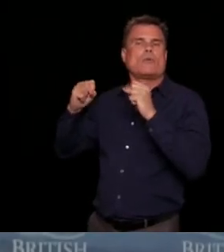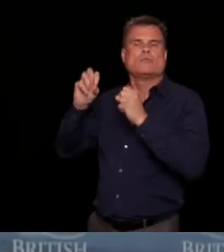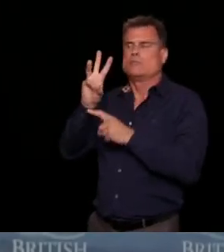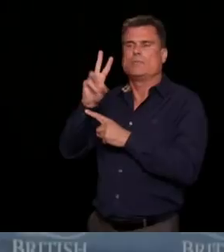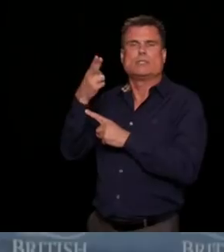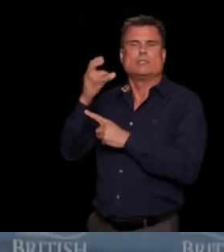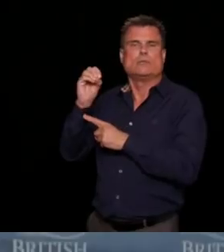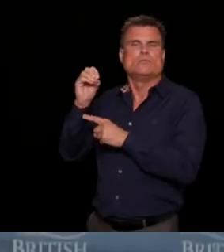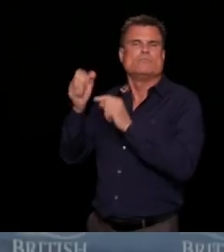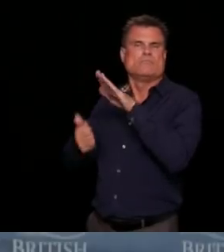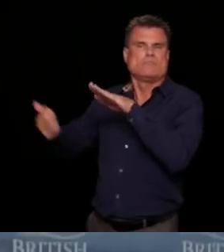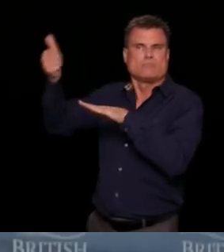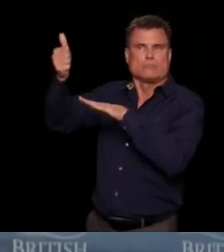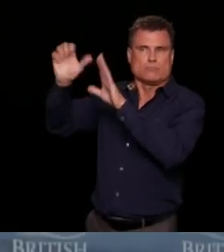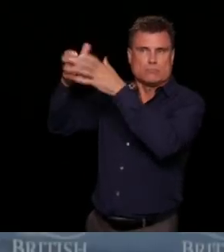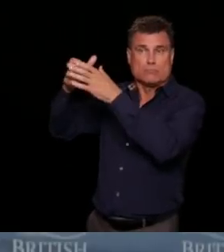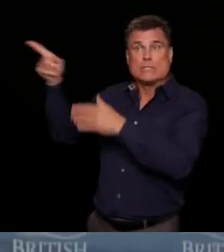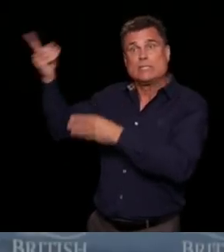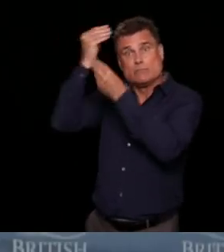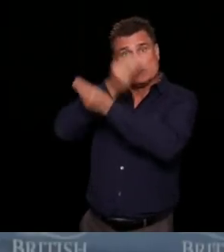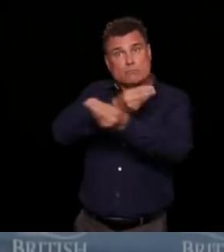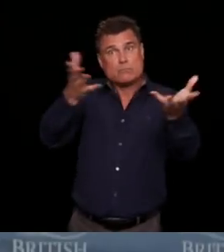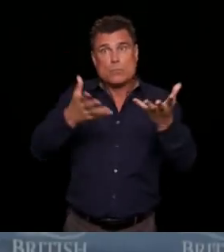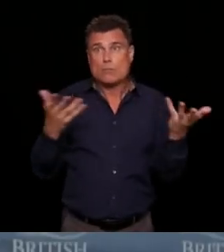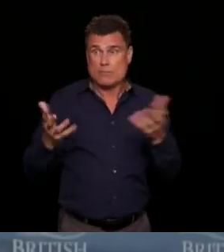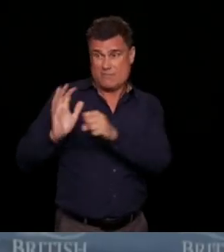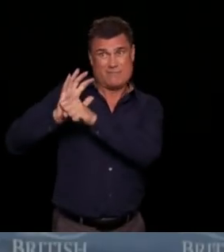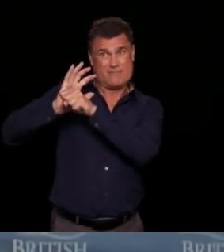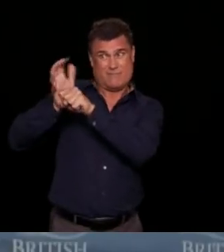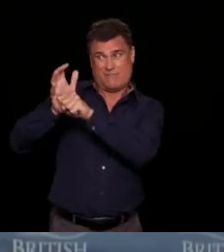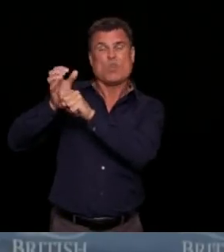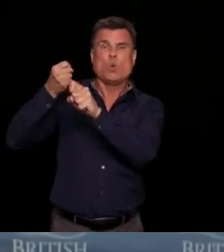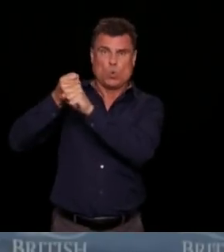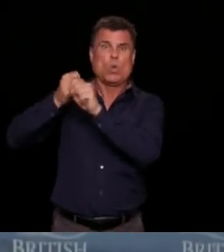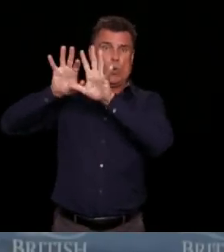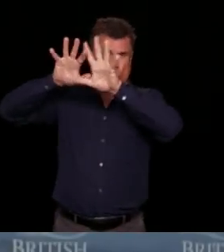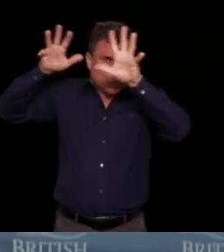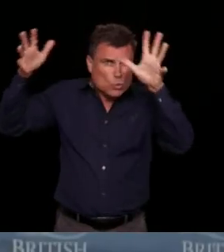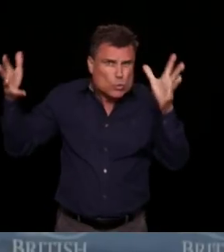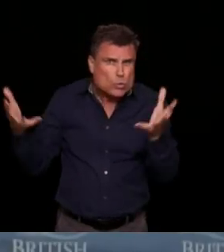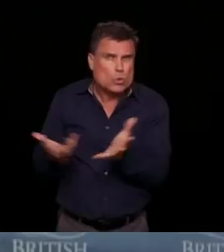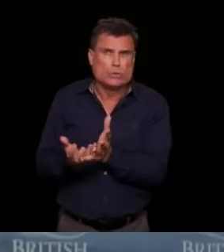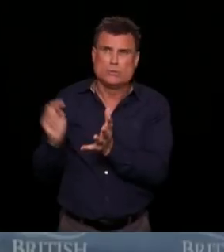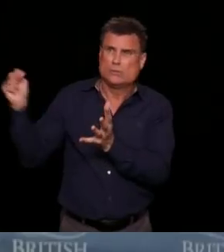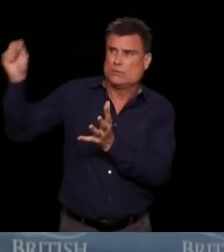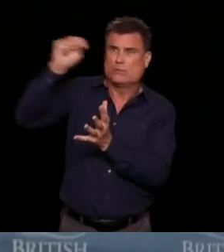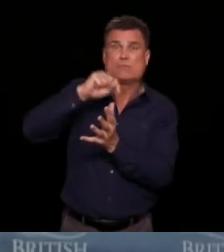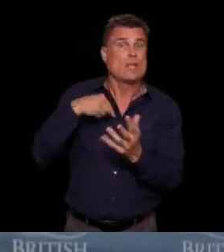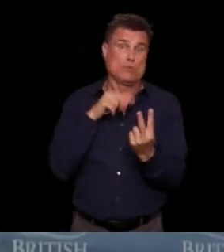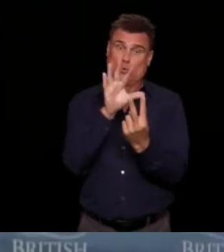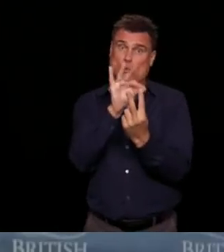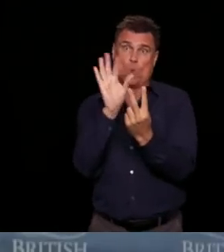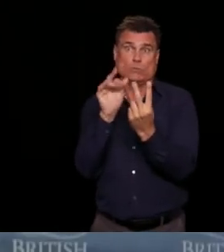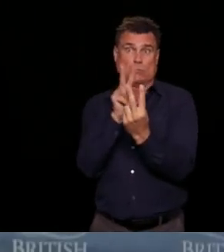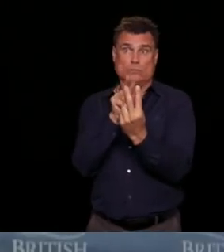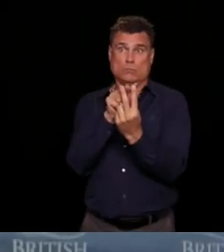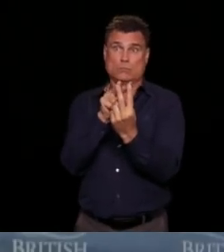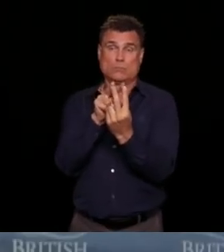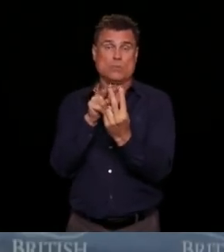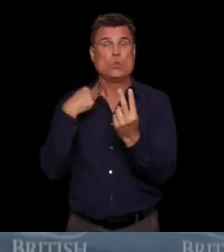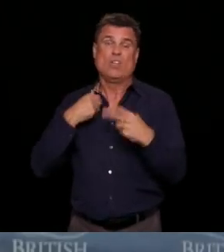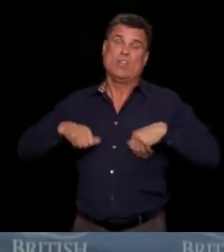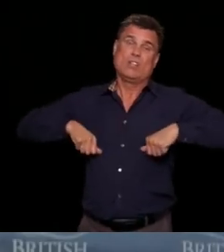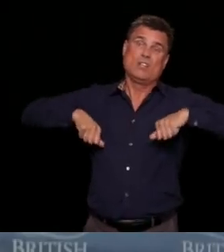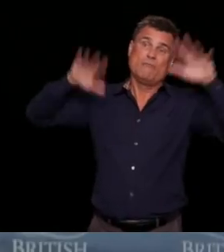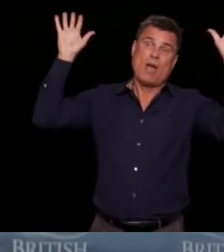in our BC fight. He said that in a pandemic, we have choices. He said we can give up or we can fight. It's that